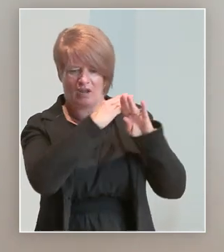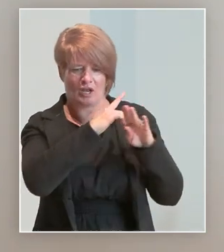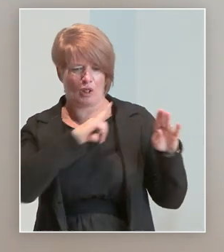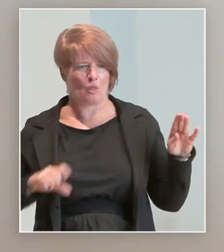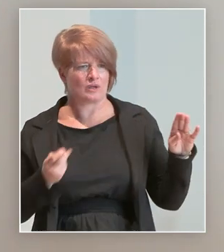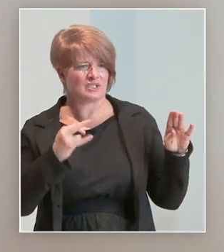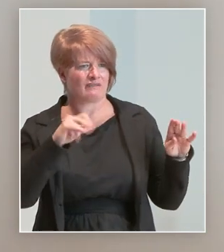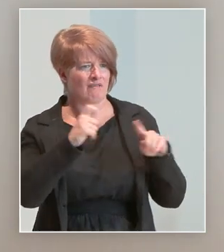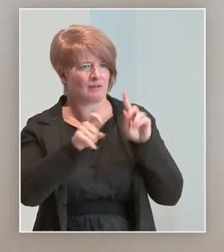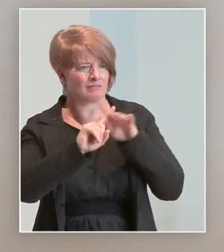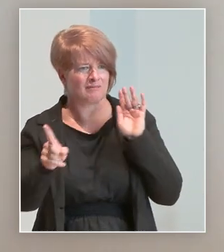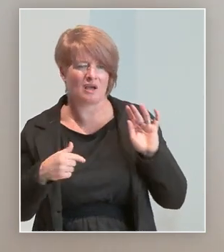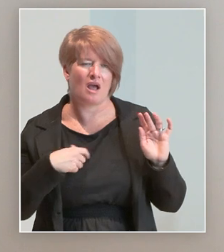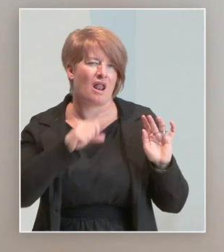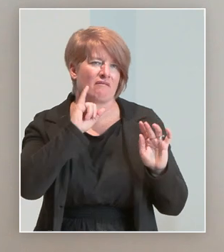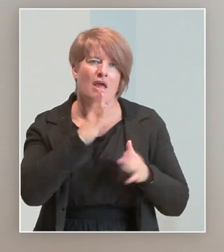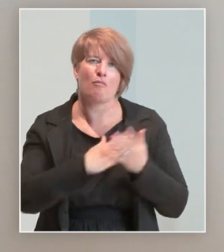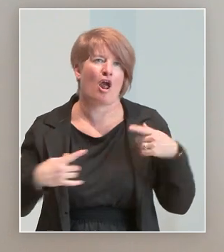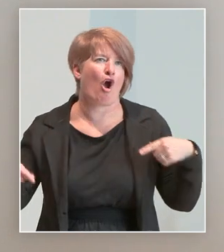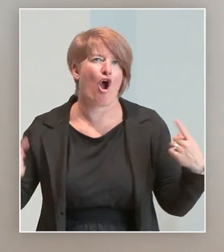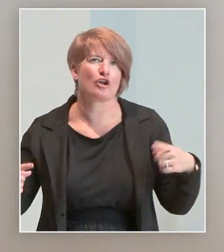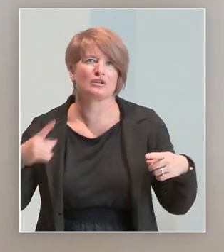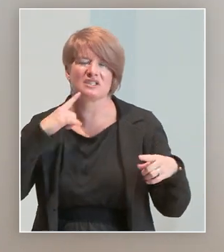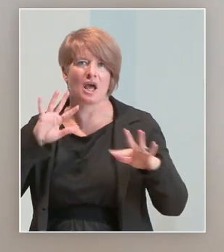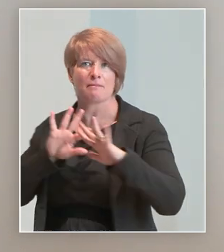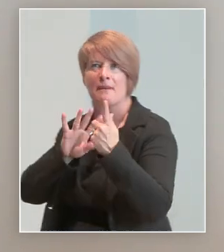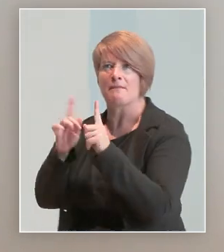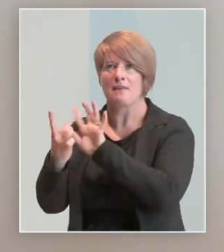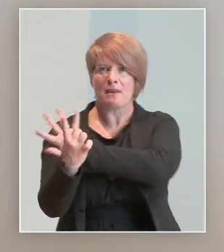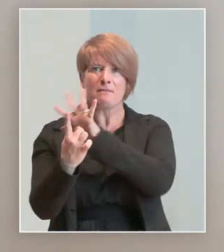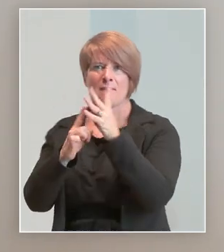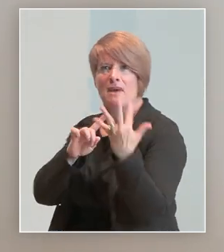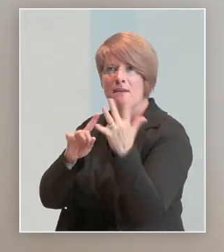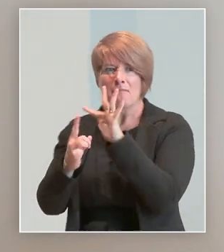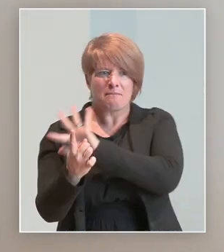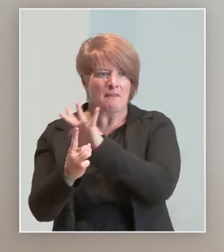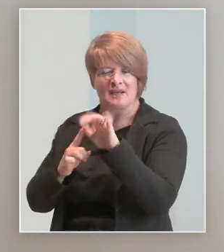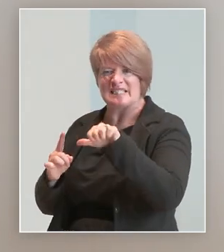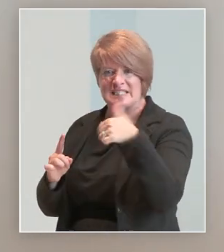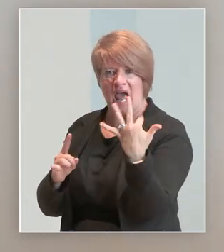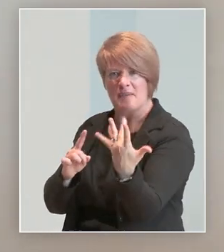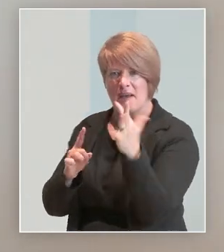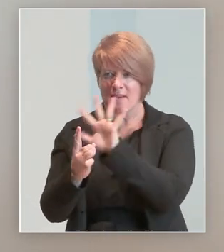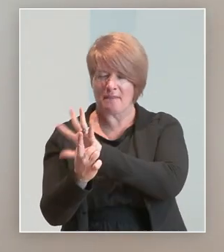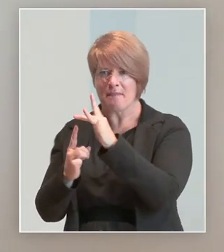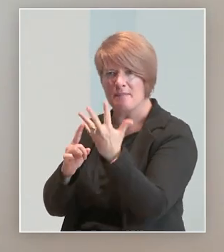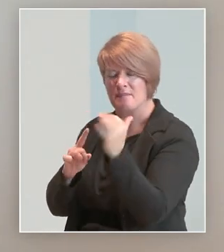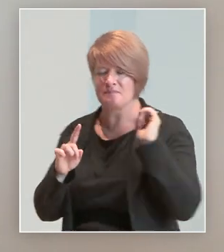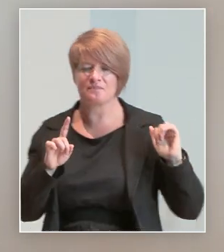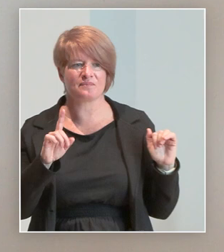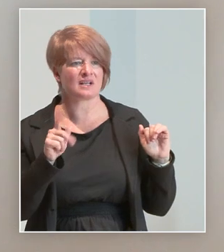escaping during an argument. I loved this part, actually. Those 10 Mahavidyas,